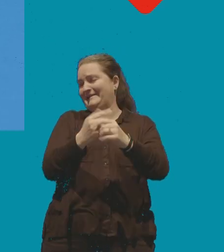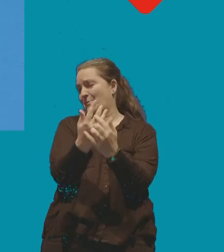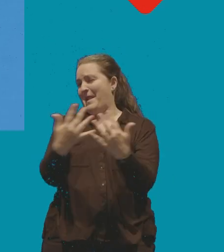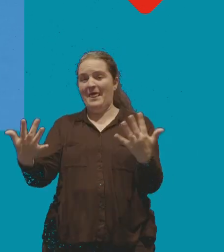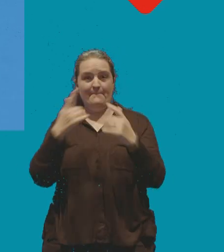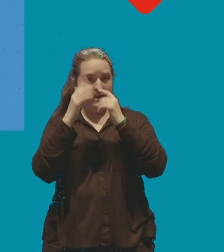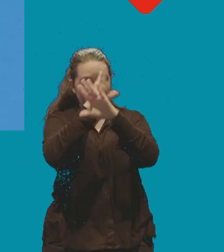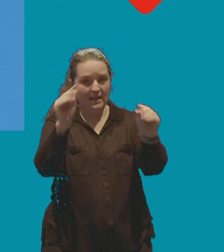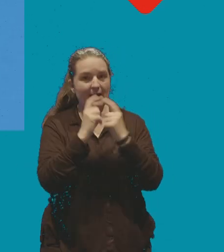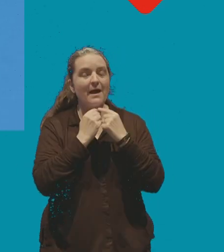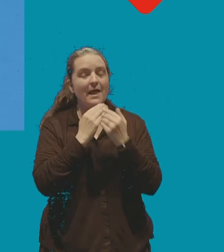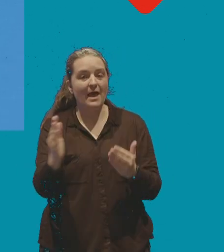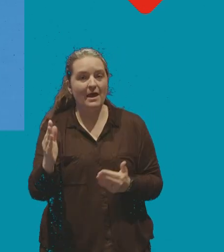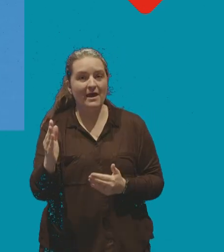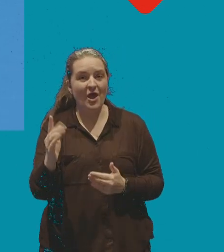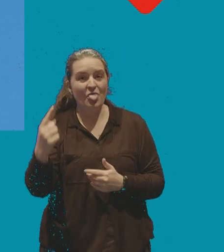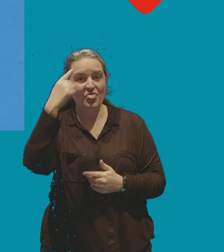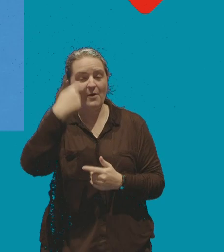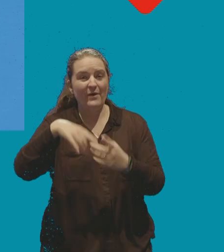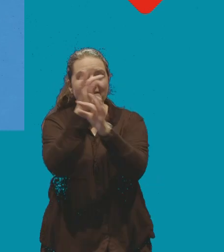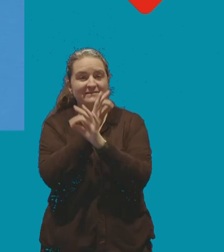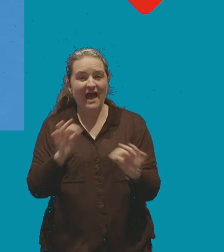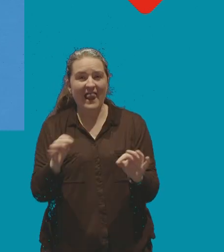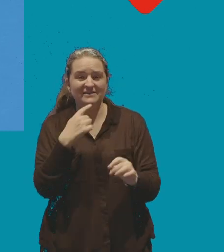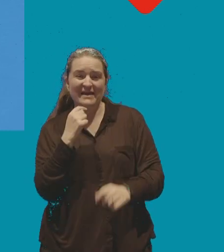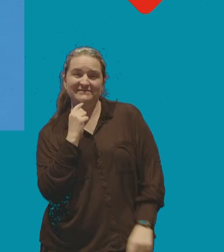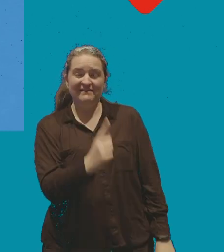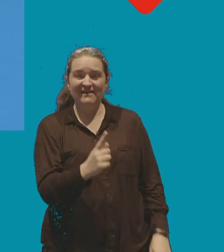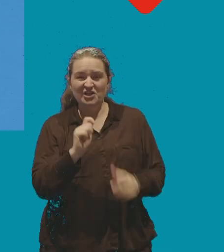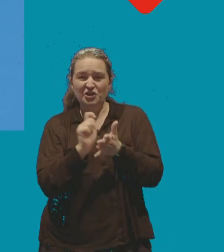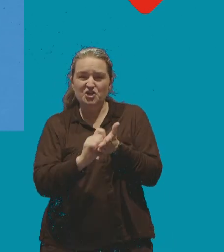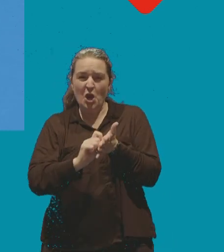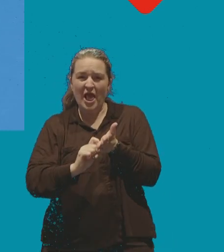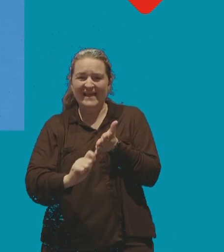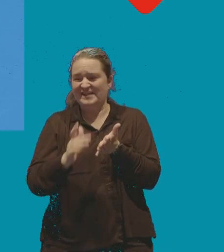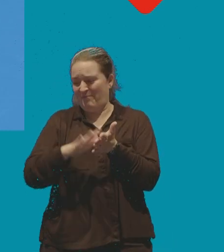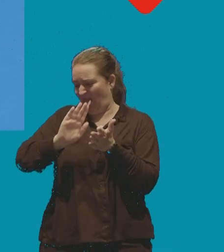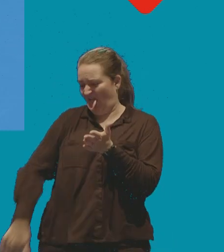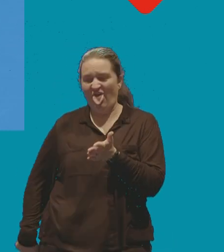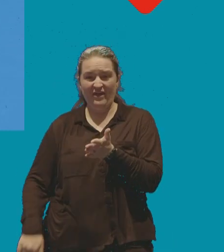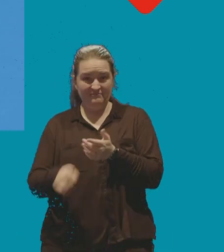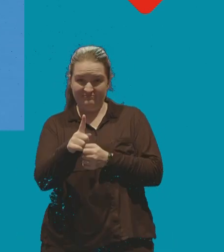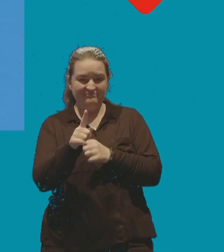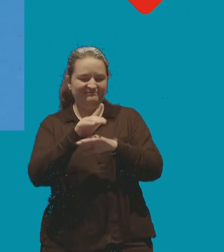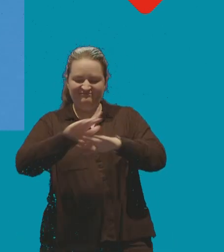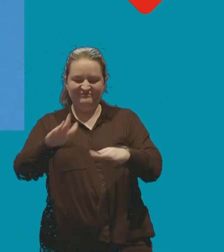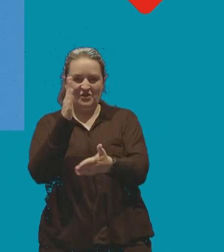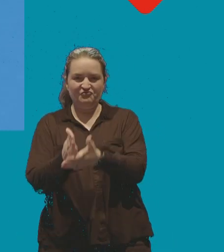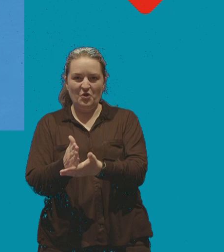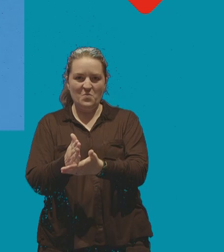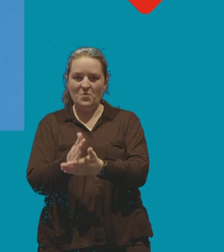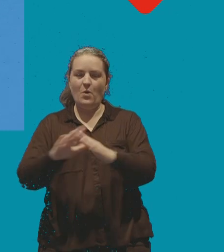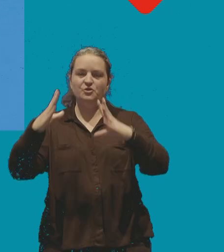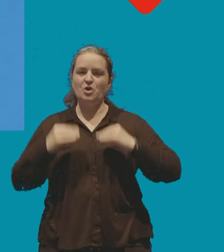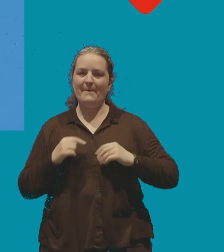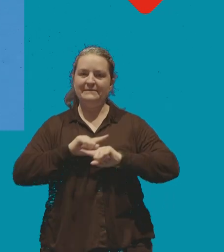let me be perfectly clear. If they think they can silence people with a form of journalism that belongs in the gutter, they have got another thing coming.